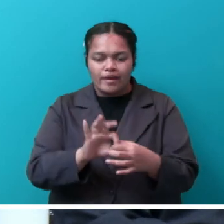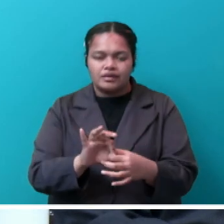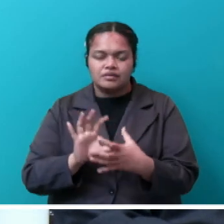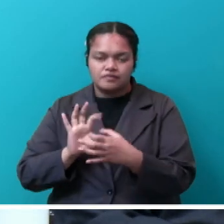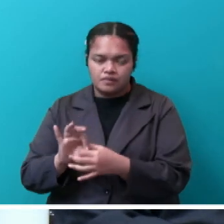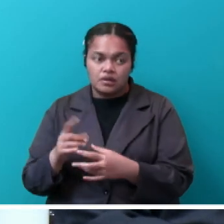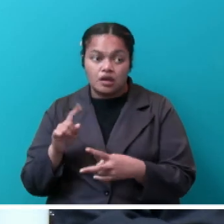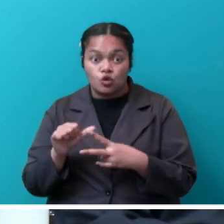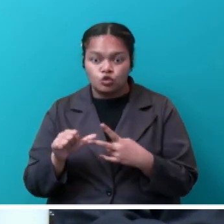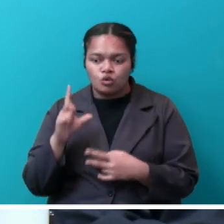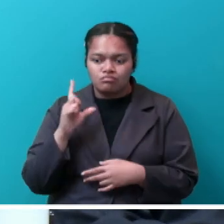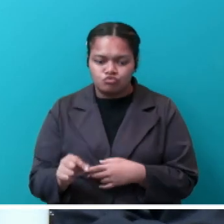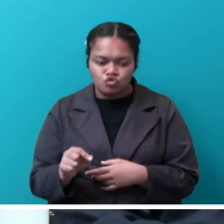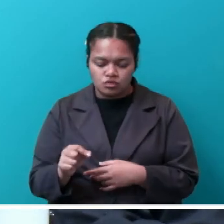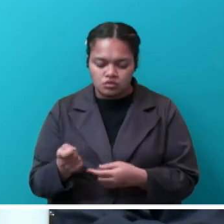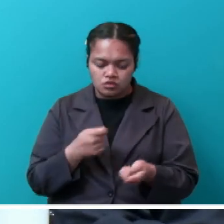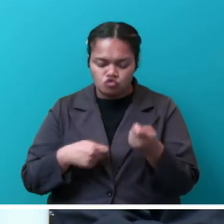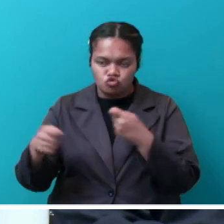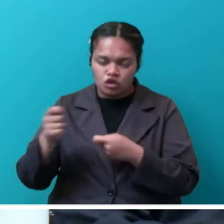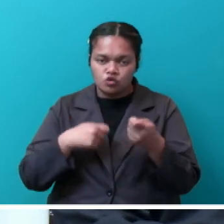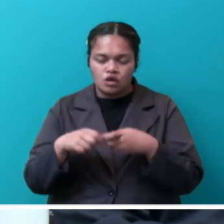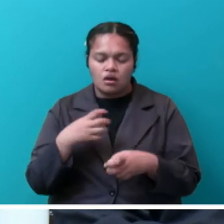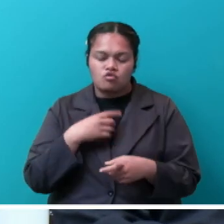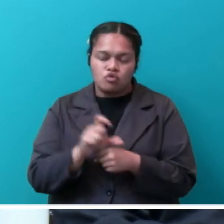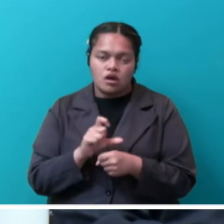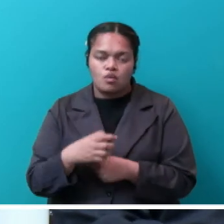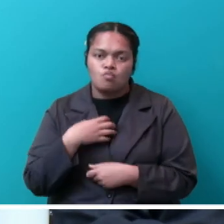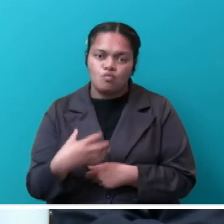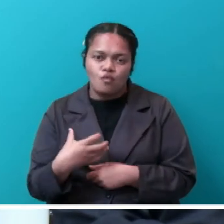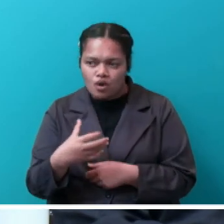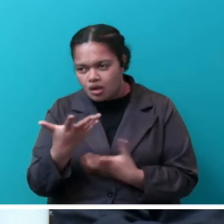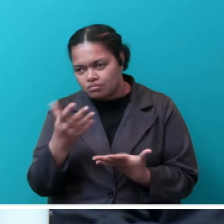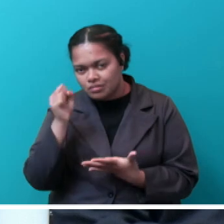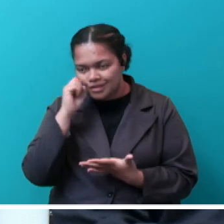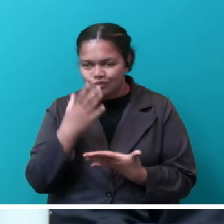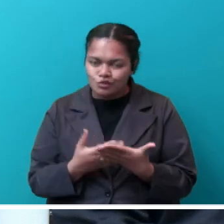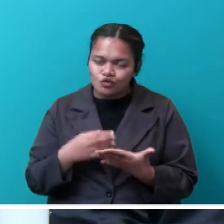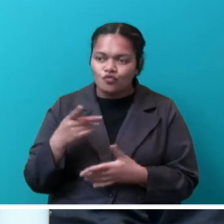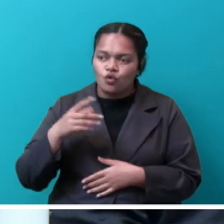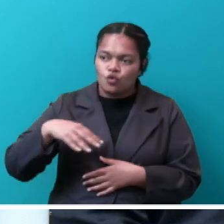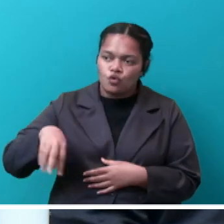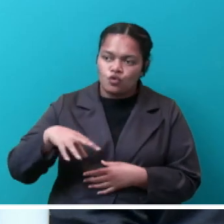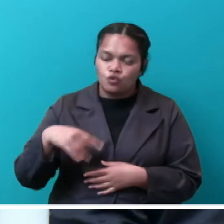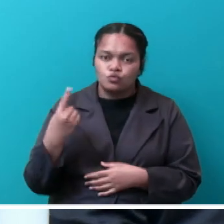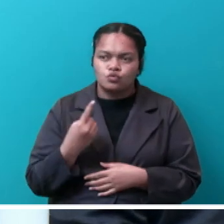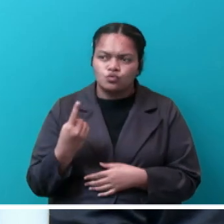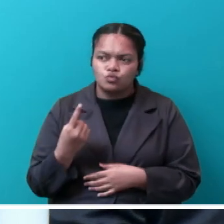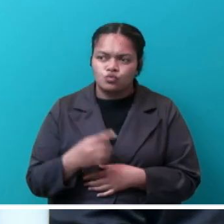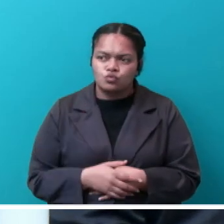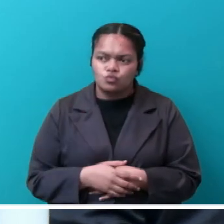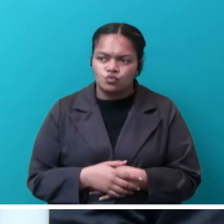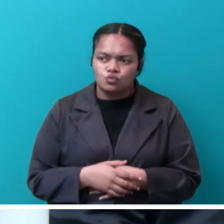and also boost trade and create more comfortable experience for those travel public that